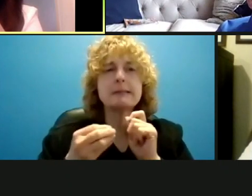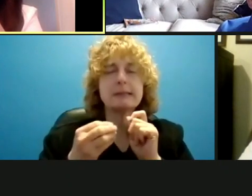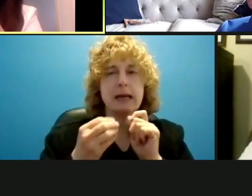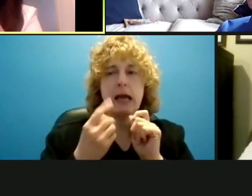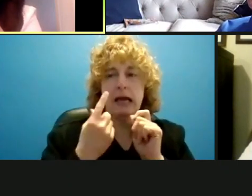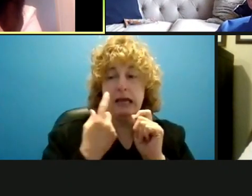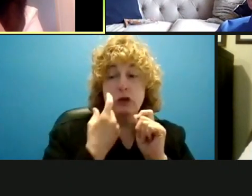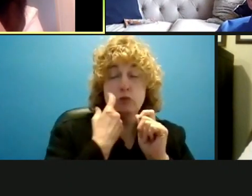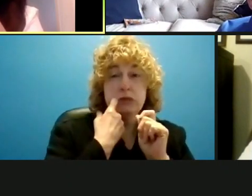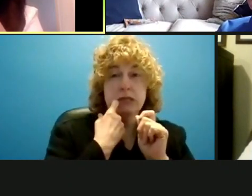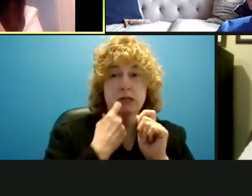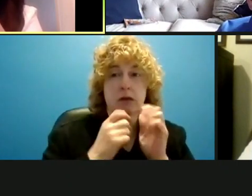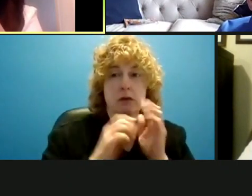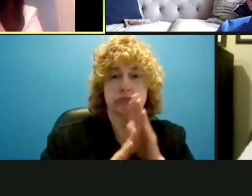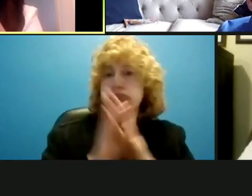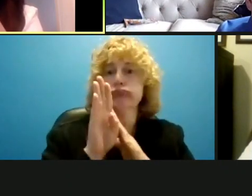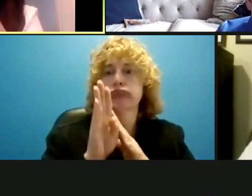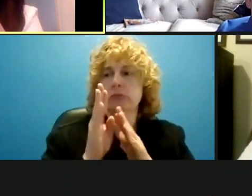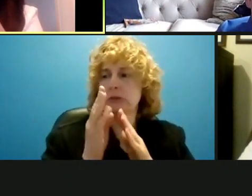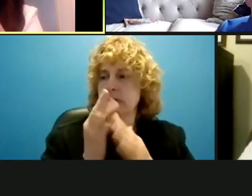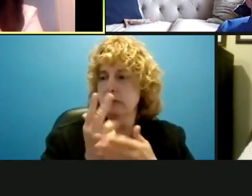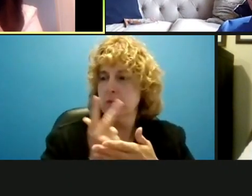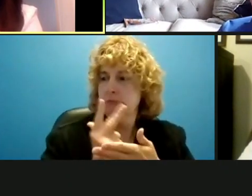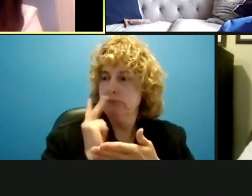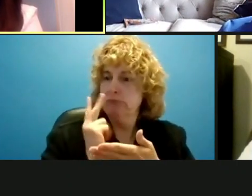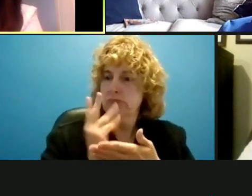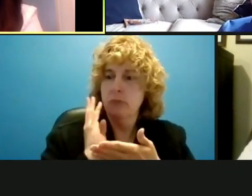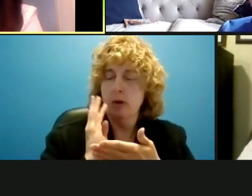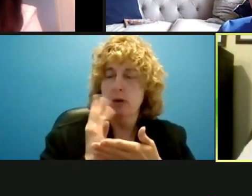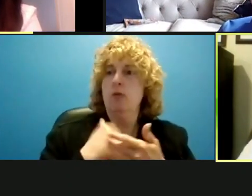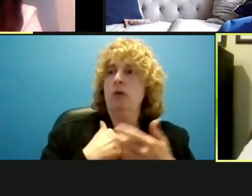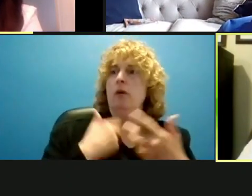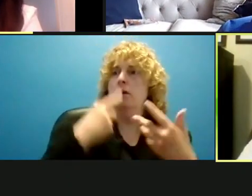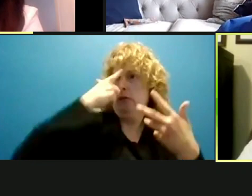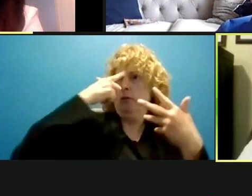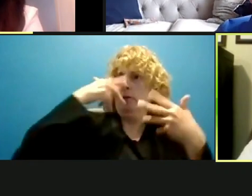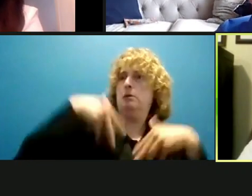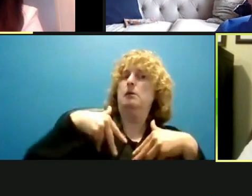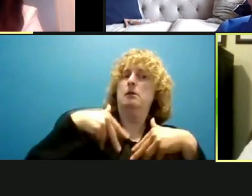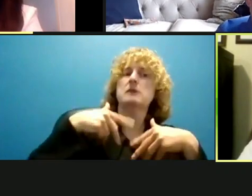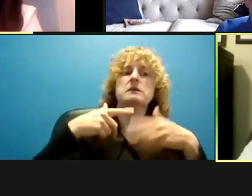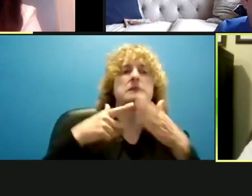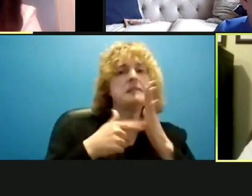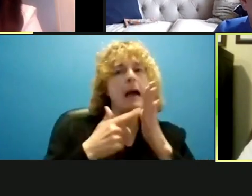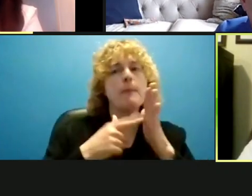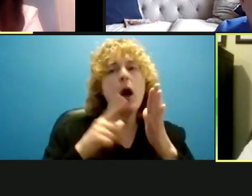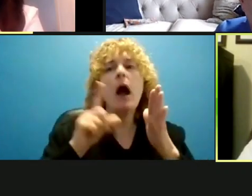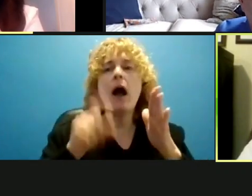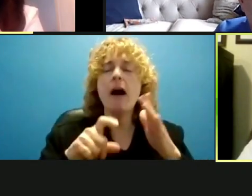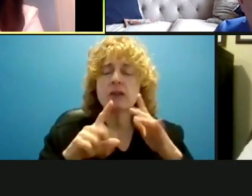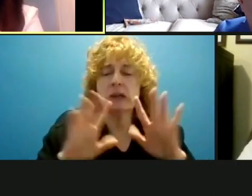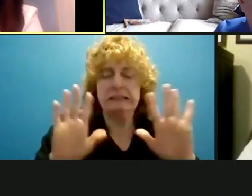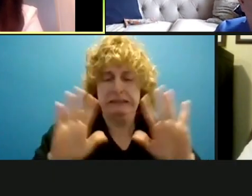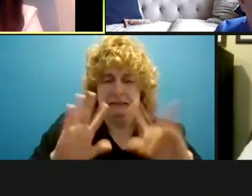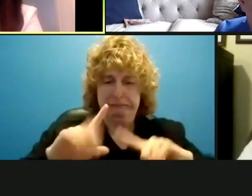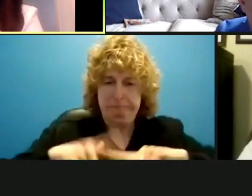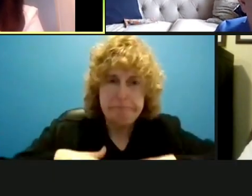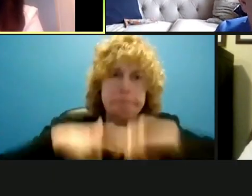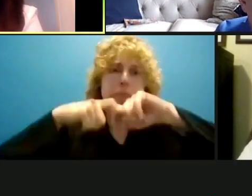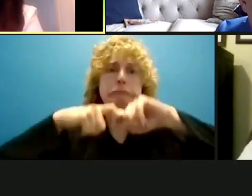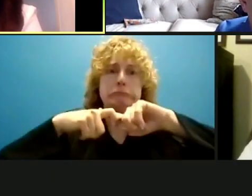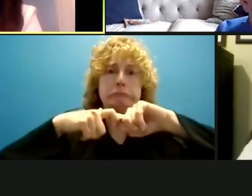about two, three, four weeks ago. And, you know, sometimes you have to pause and try to see what caused it. What are the factors?